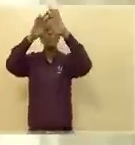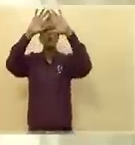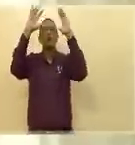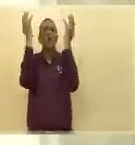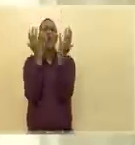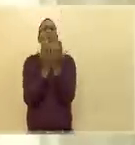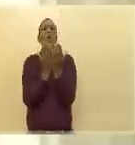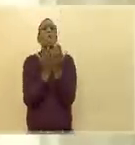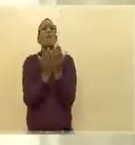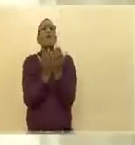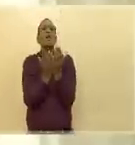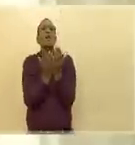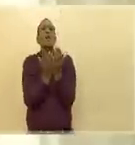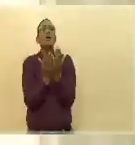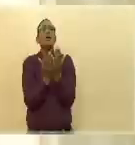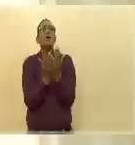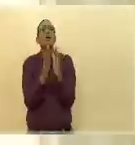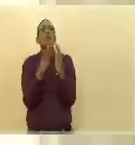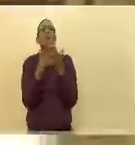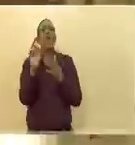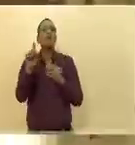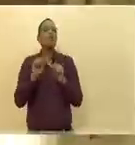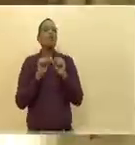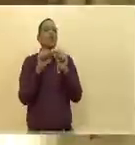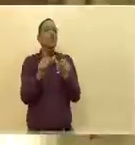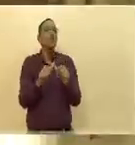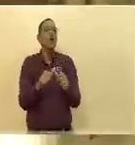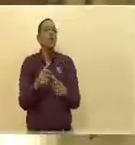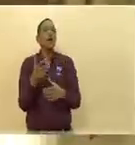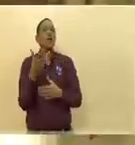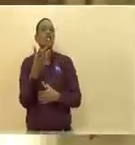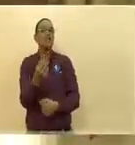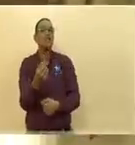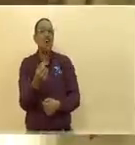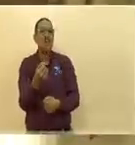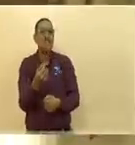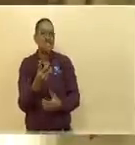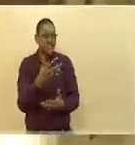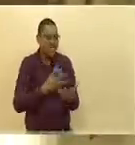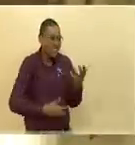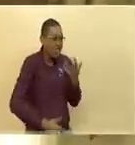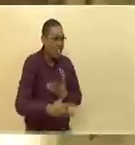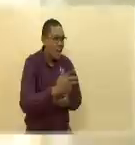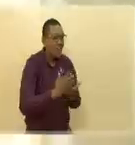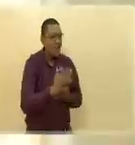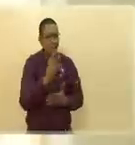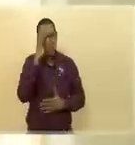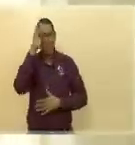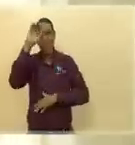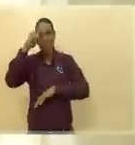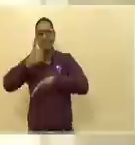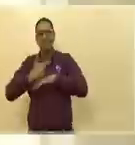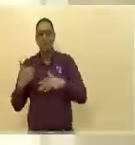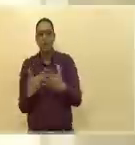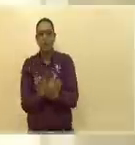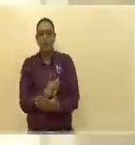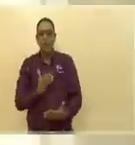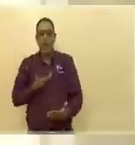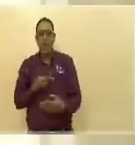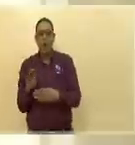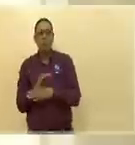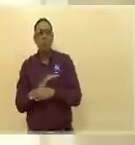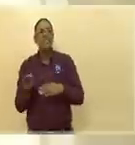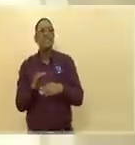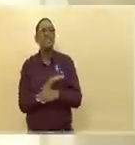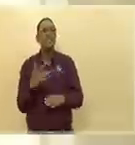to make the world more sustainable by building trust in society through innovation. Our business is entirely